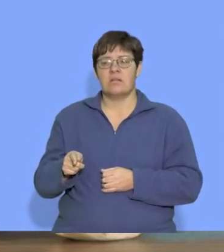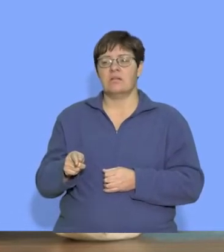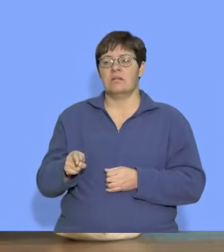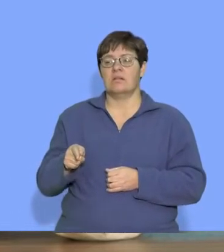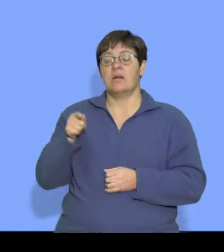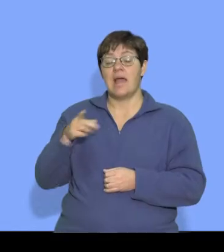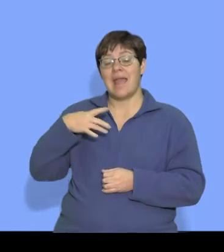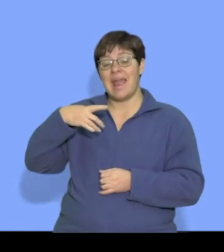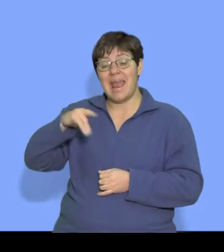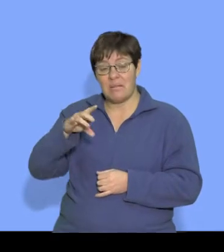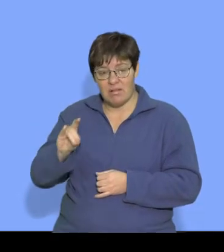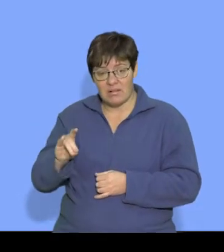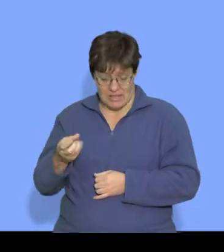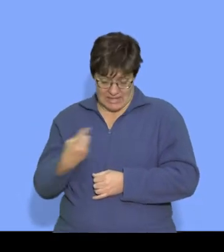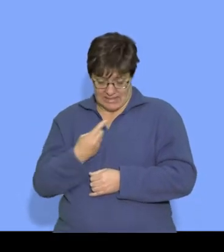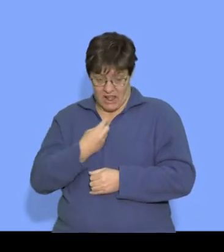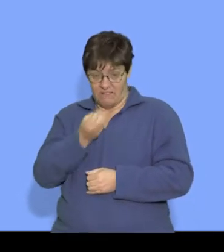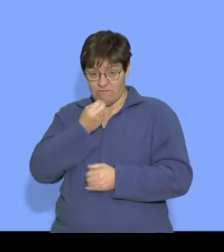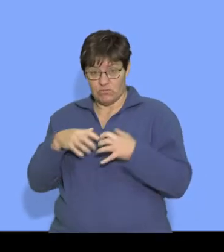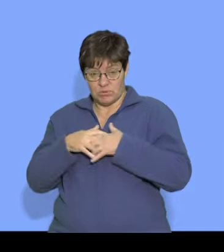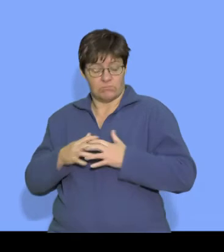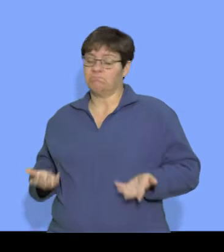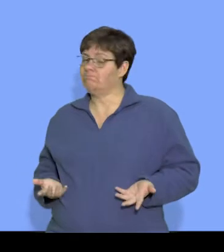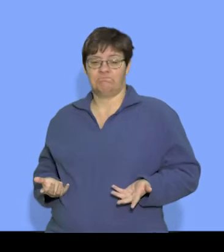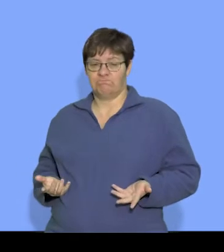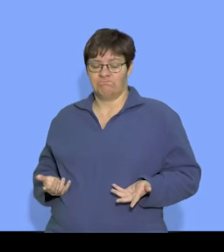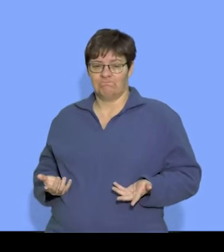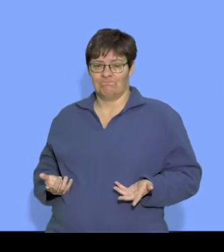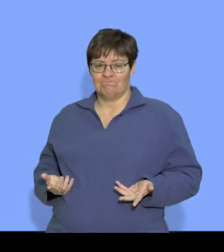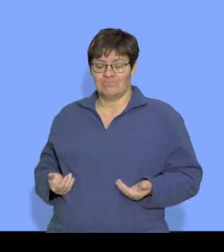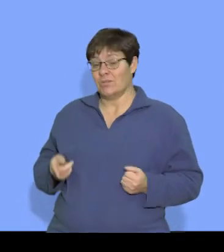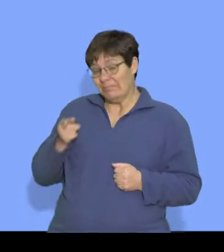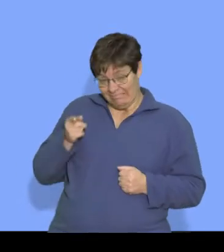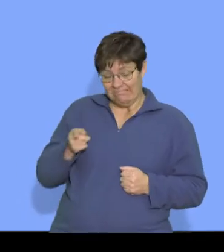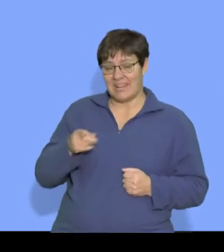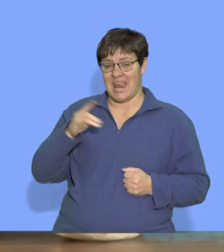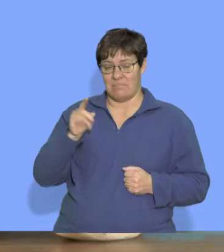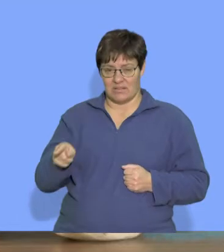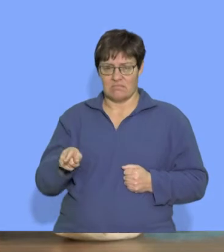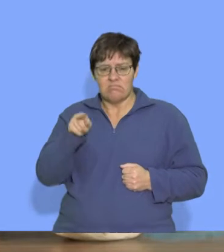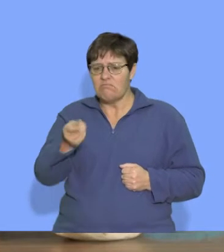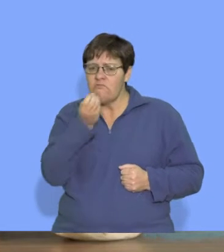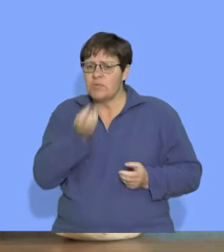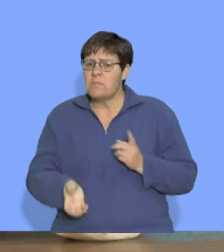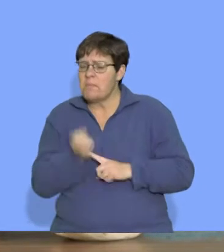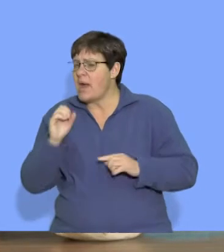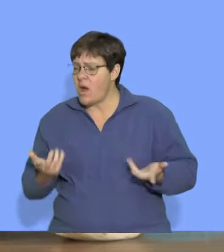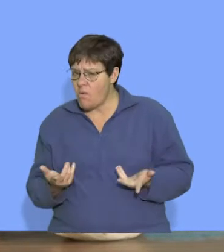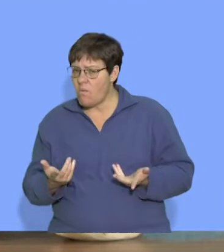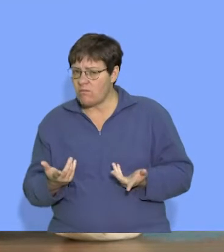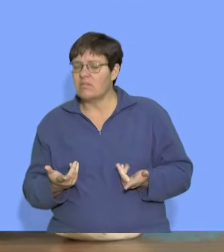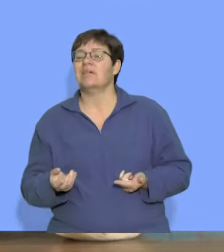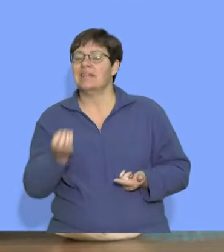so animals cannot produce their own food, so we refer to them as heterotrophs. How do they get their food? So they